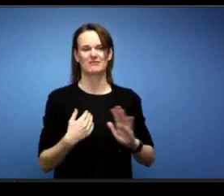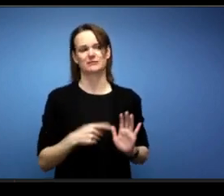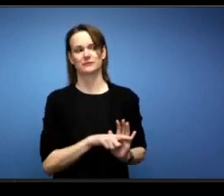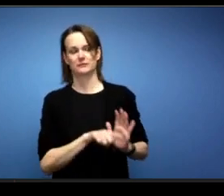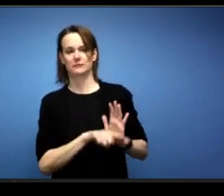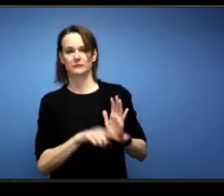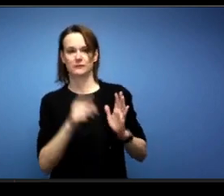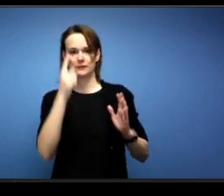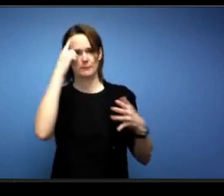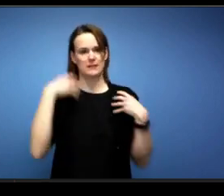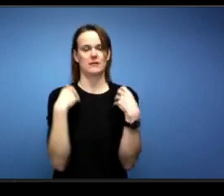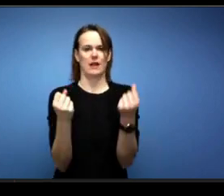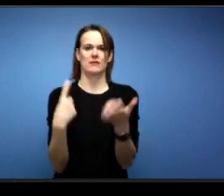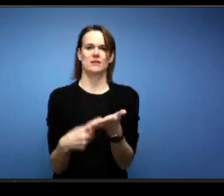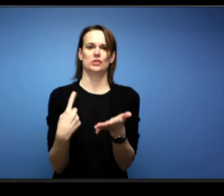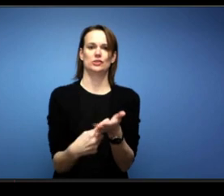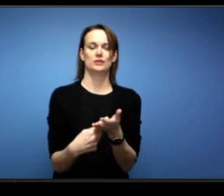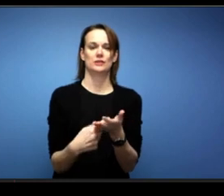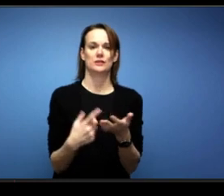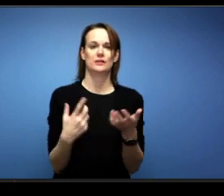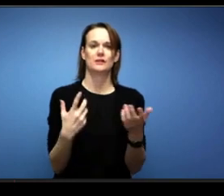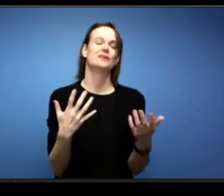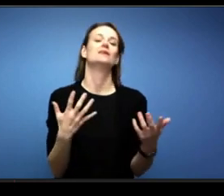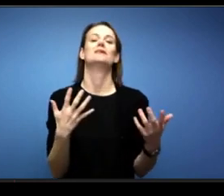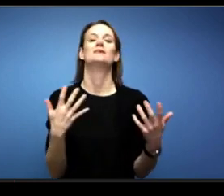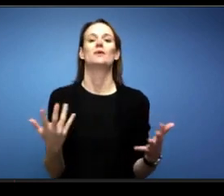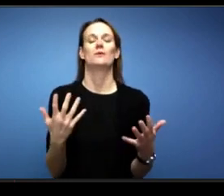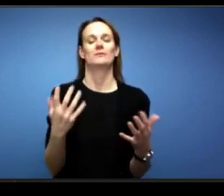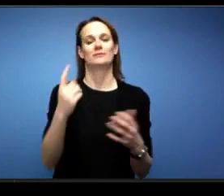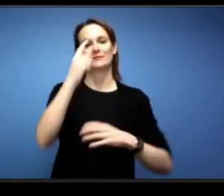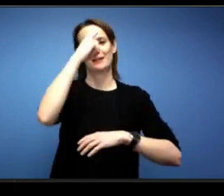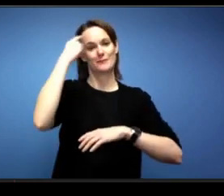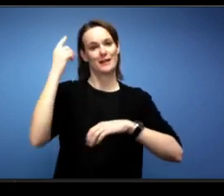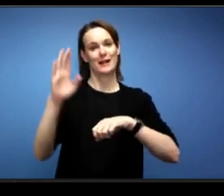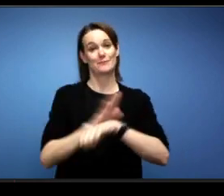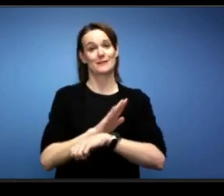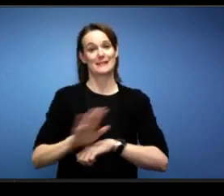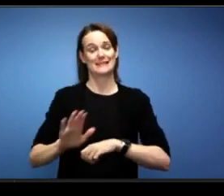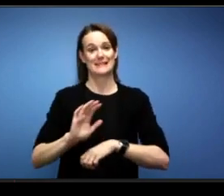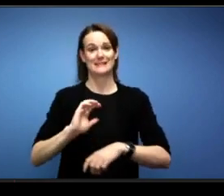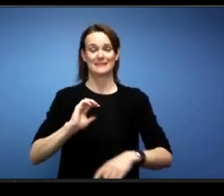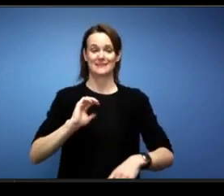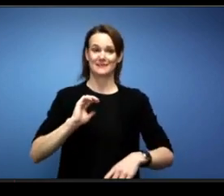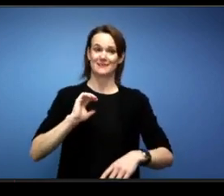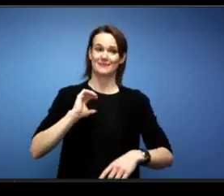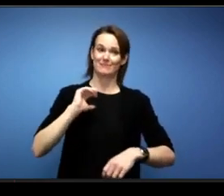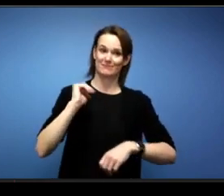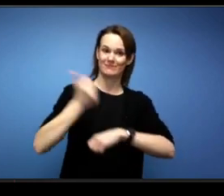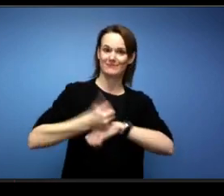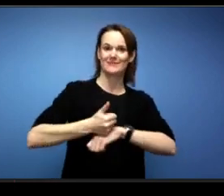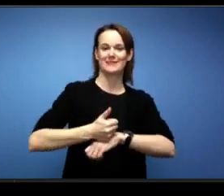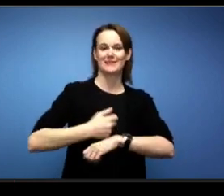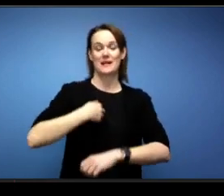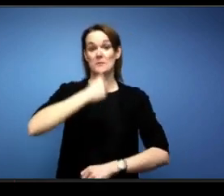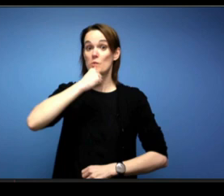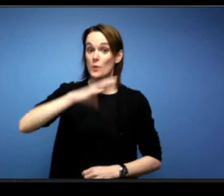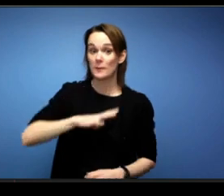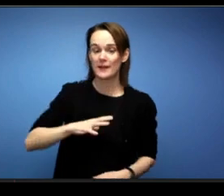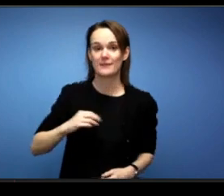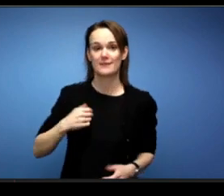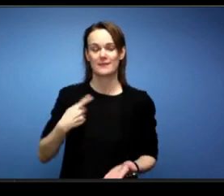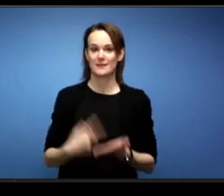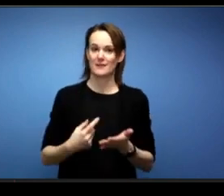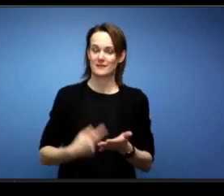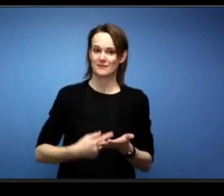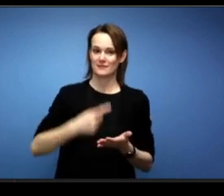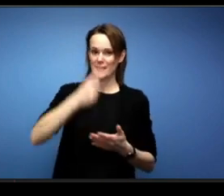itself. And so being a Black business owner in the field of mental health and a woman, I've